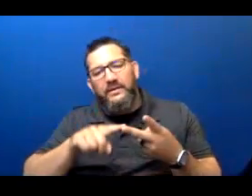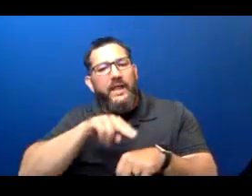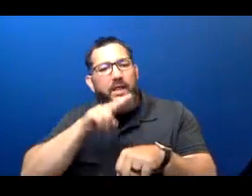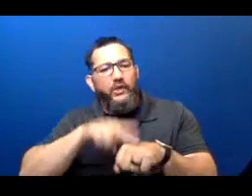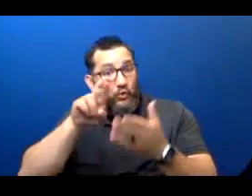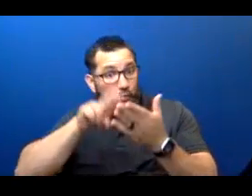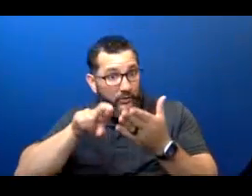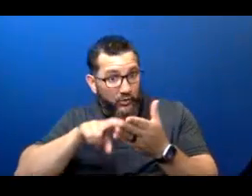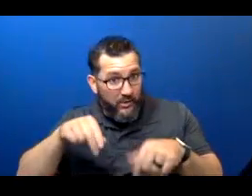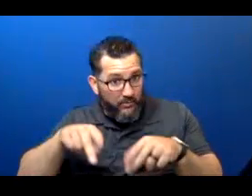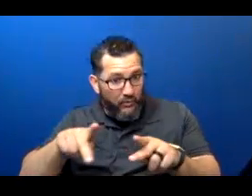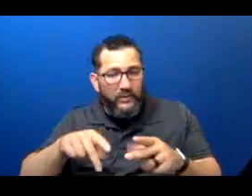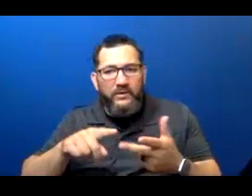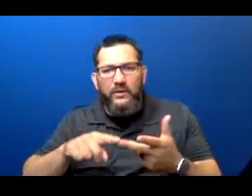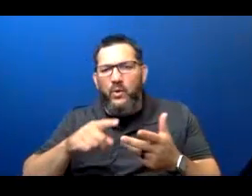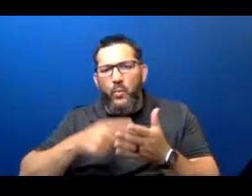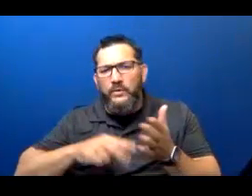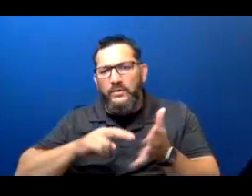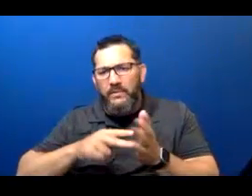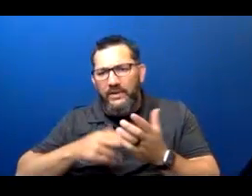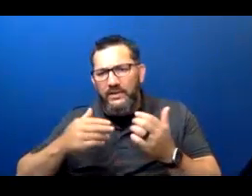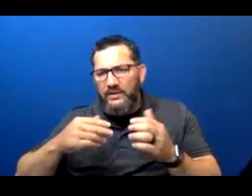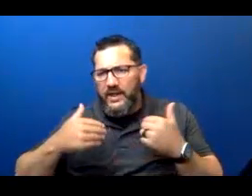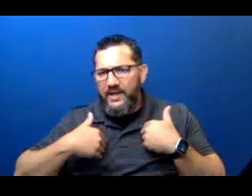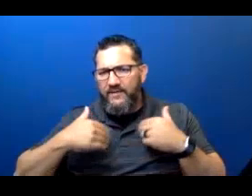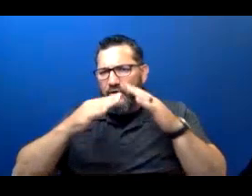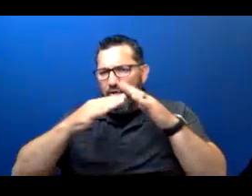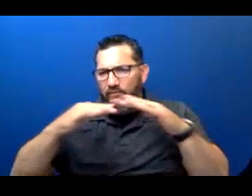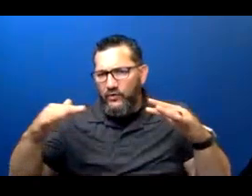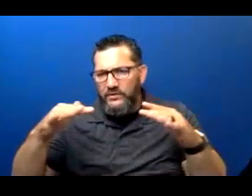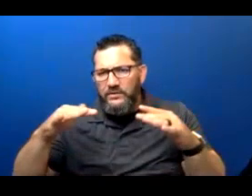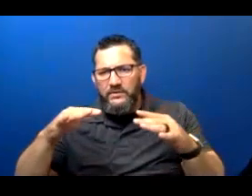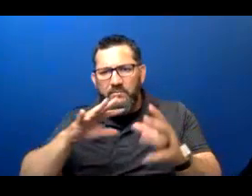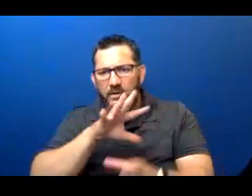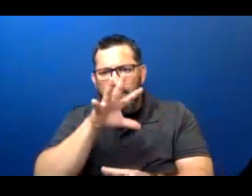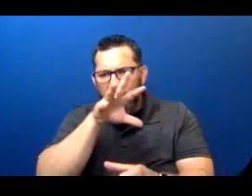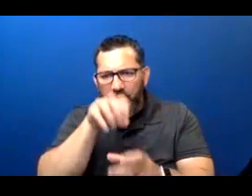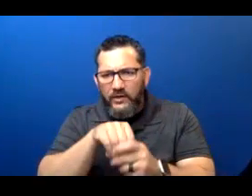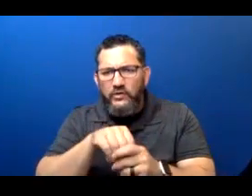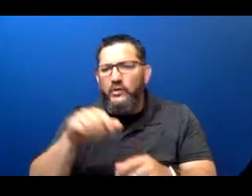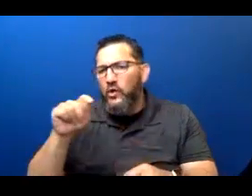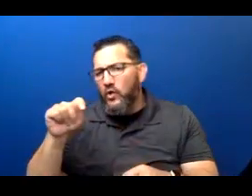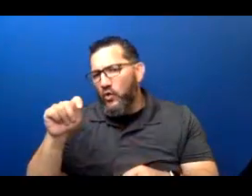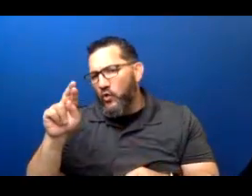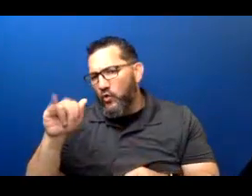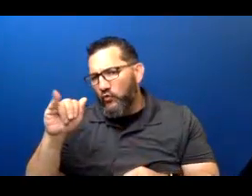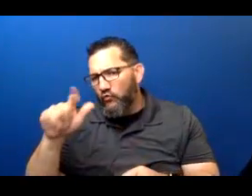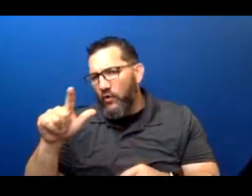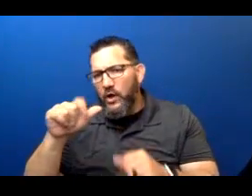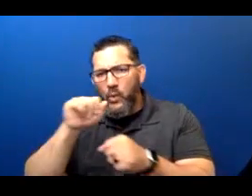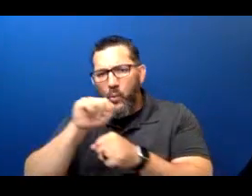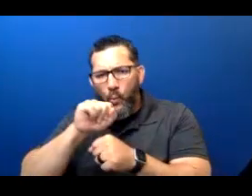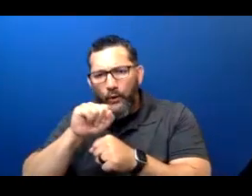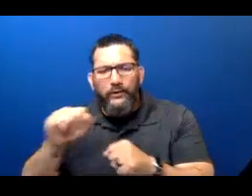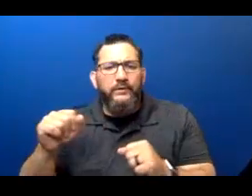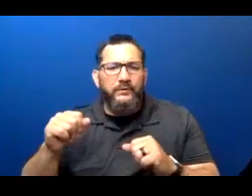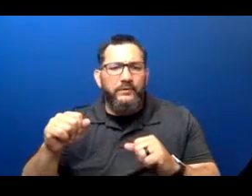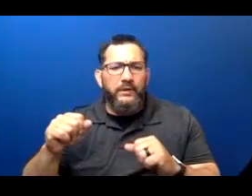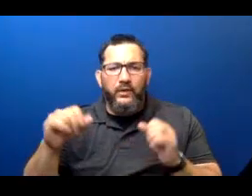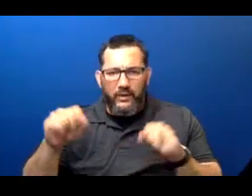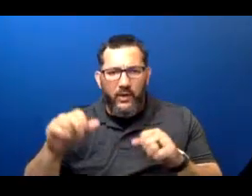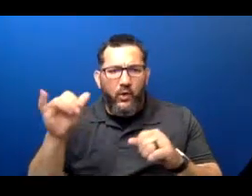opportunities, what it means to have a diverse participation in trial work. We can also look up